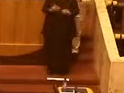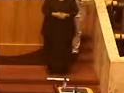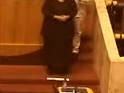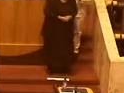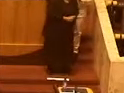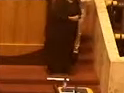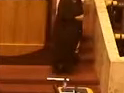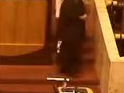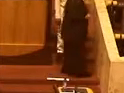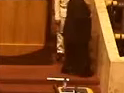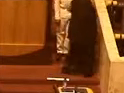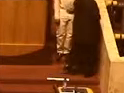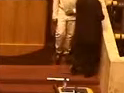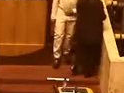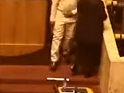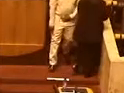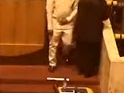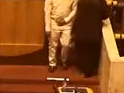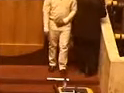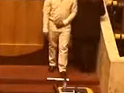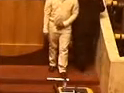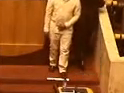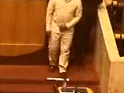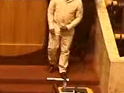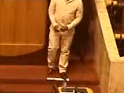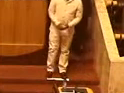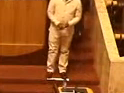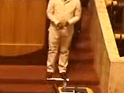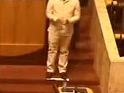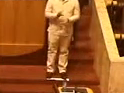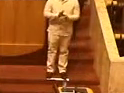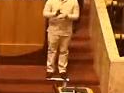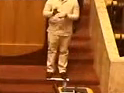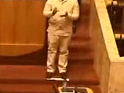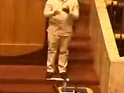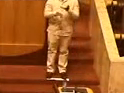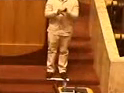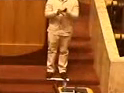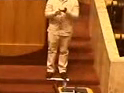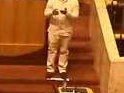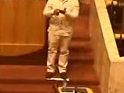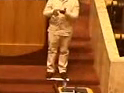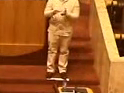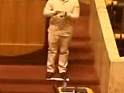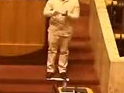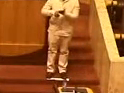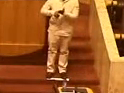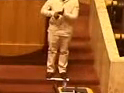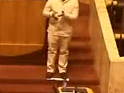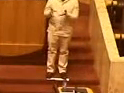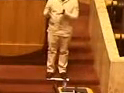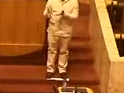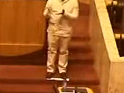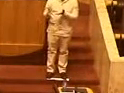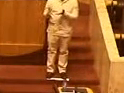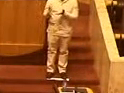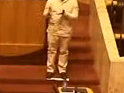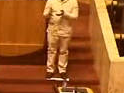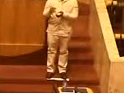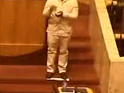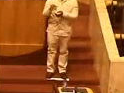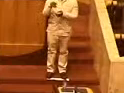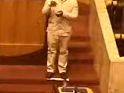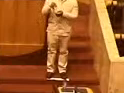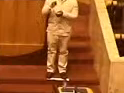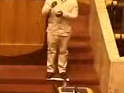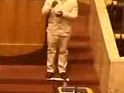the Department of Public Works and Roads. The allocation of the conditional grant, that is your PRMG,